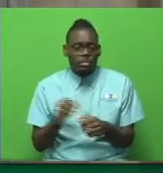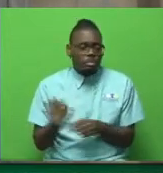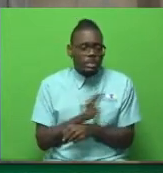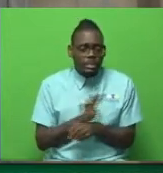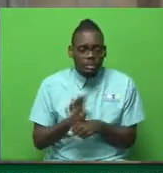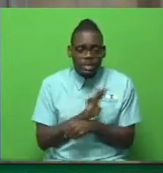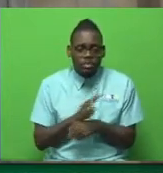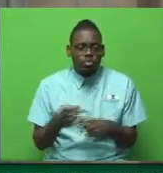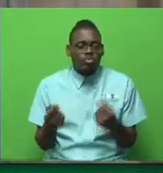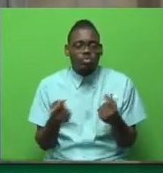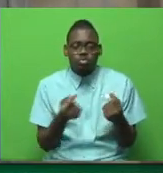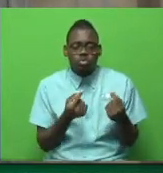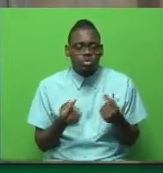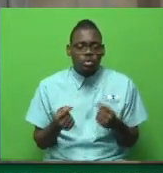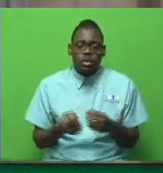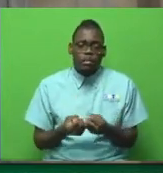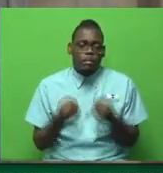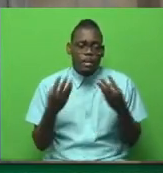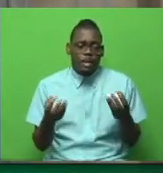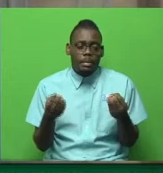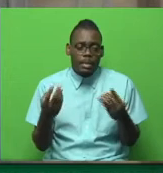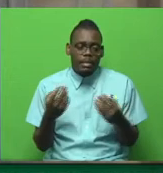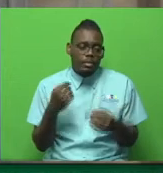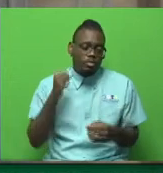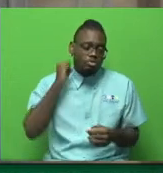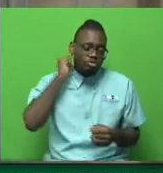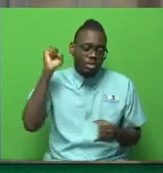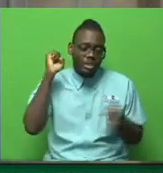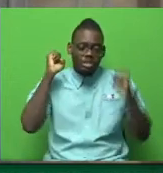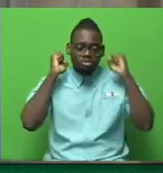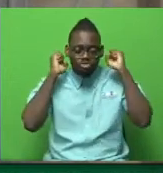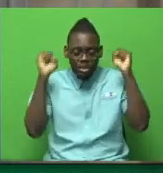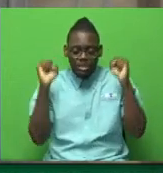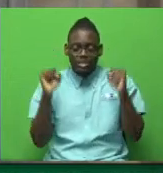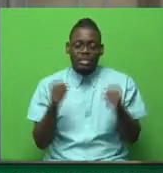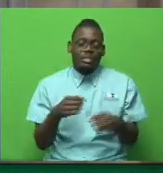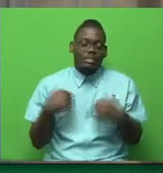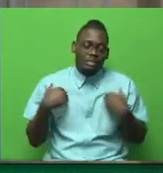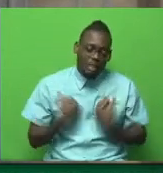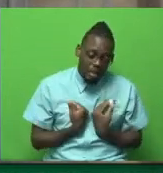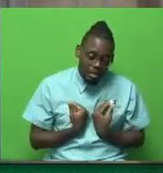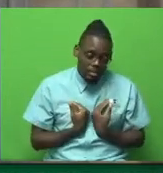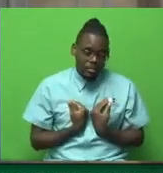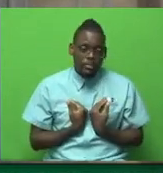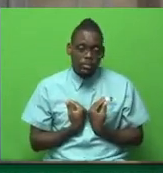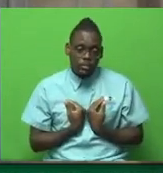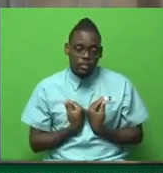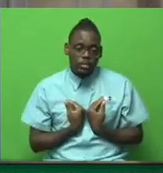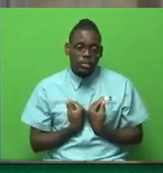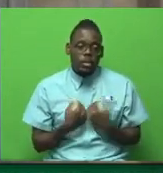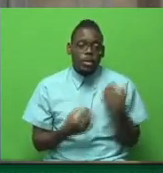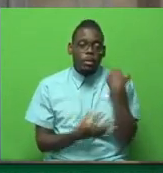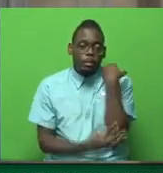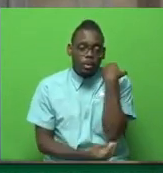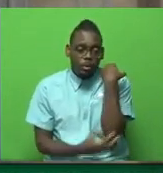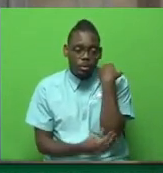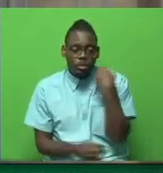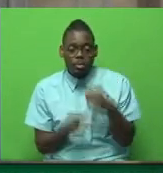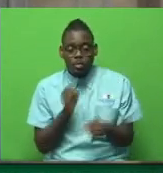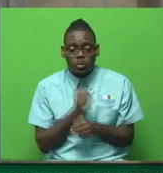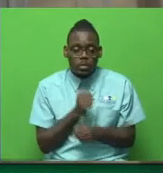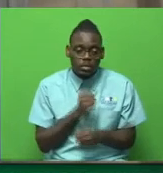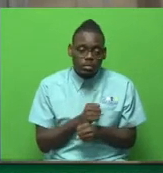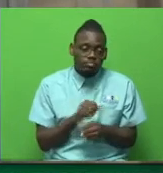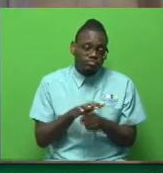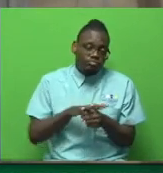and are being overworked to the point of exhaustion poor working conditions were highlighted with nuisance being